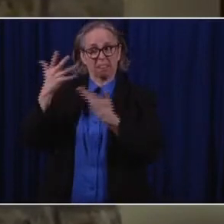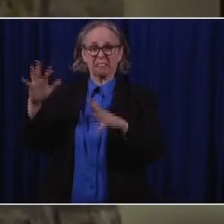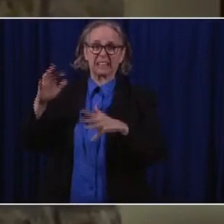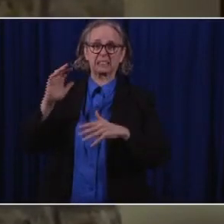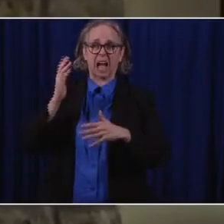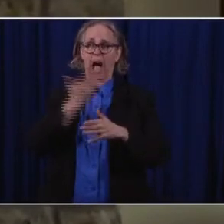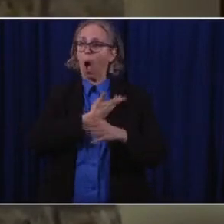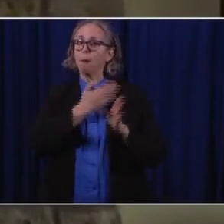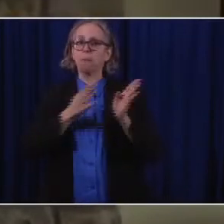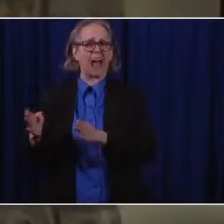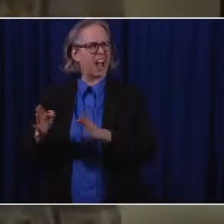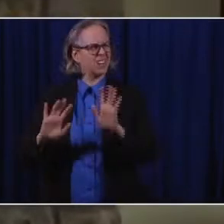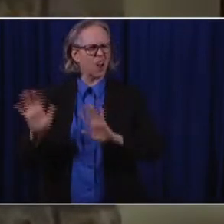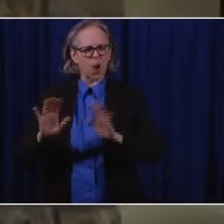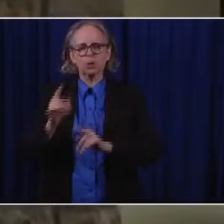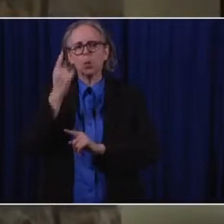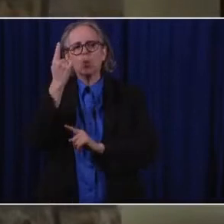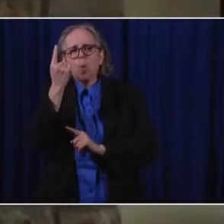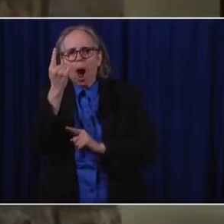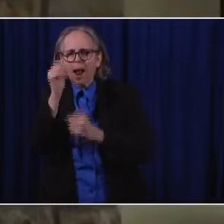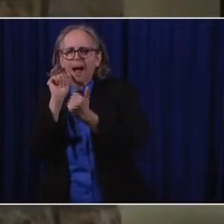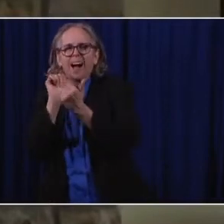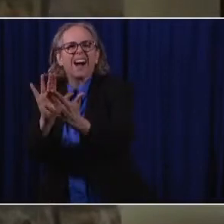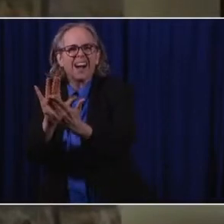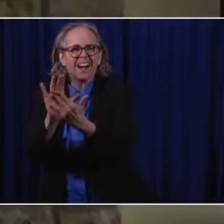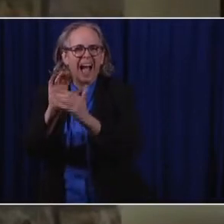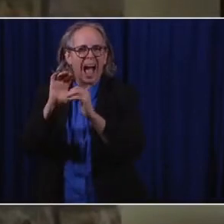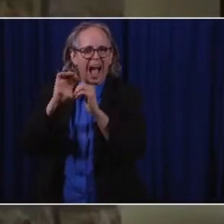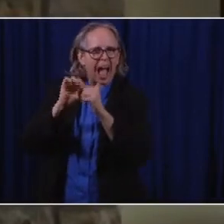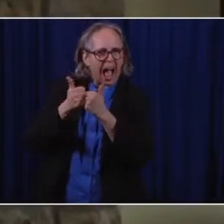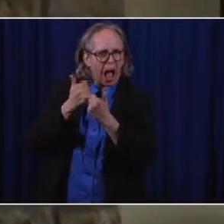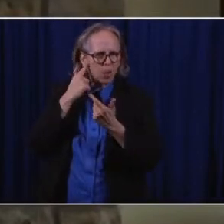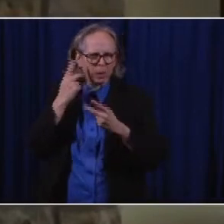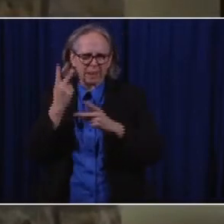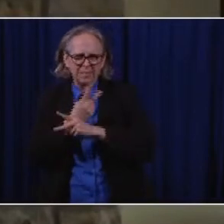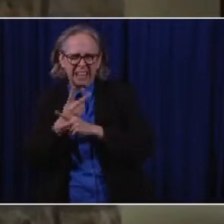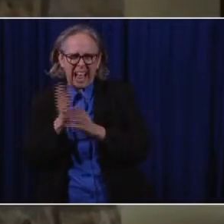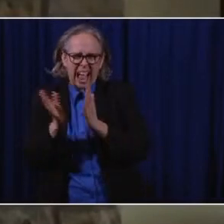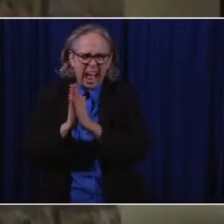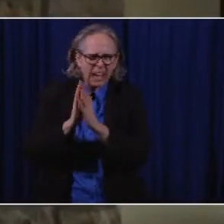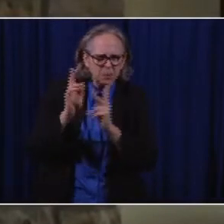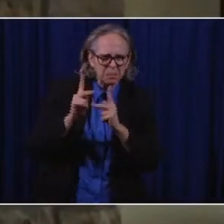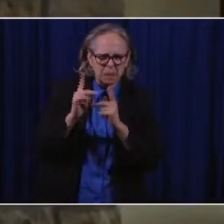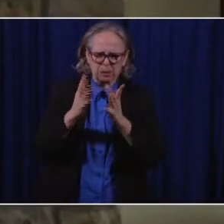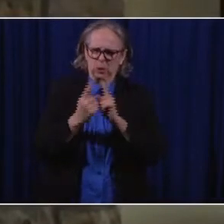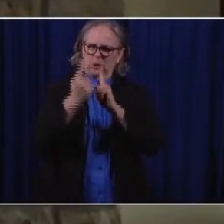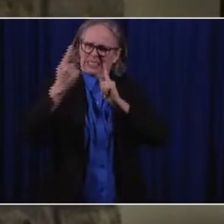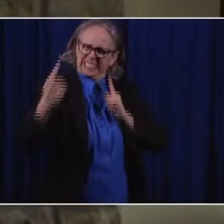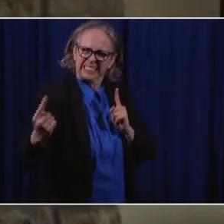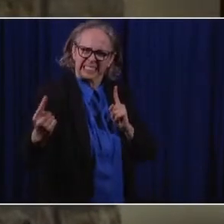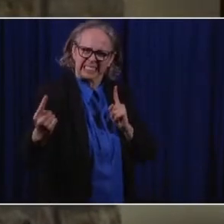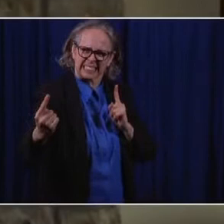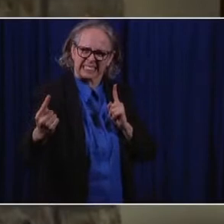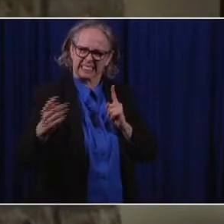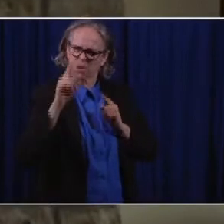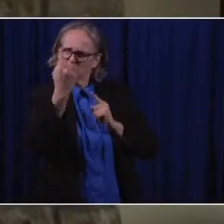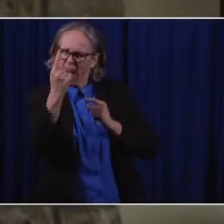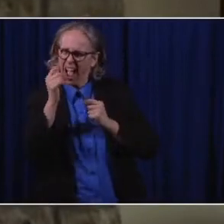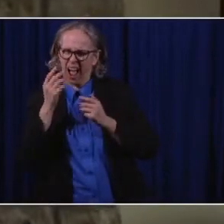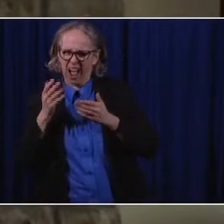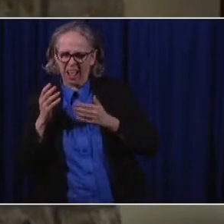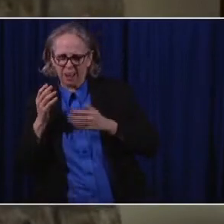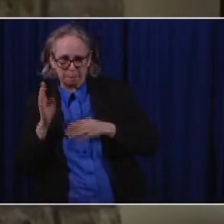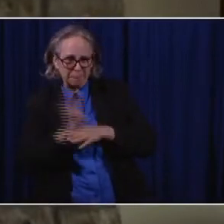about today, and that is pull back, separate, closing businesses. This is not a